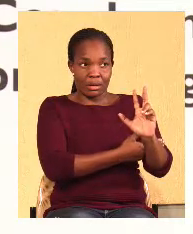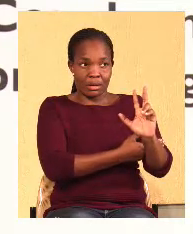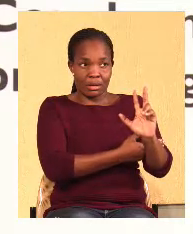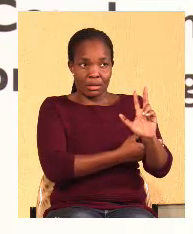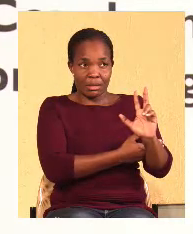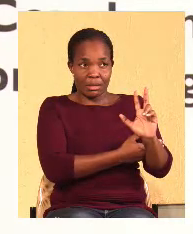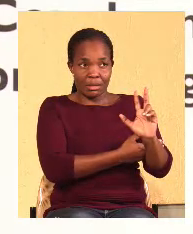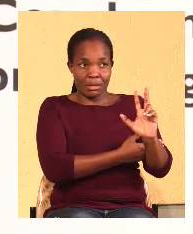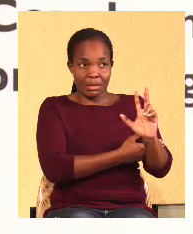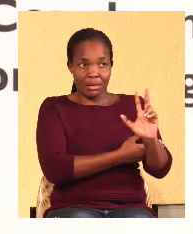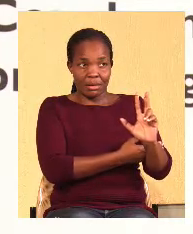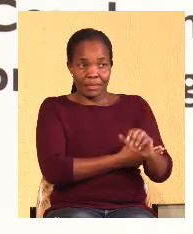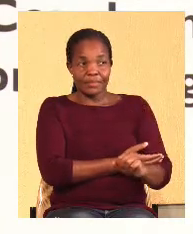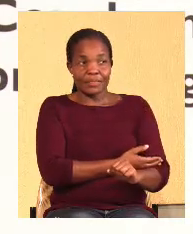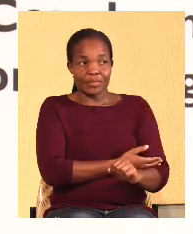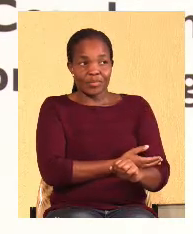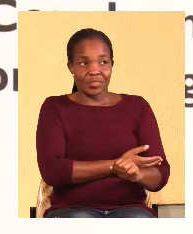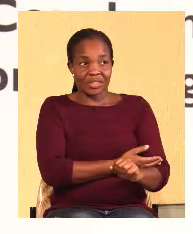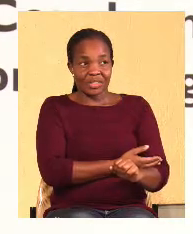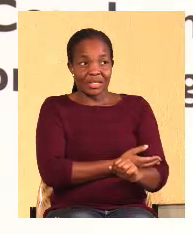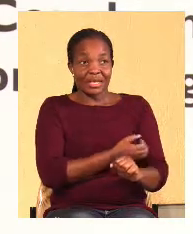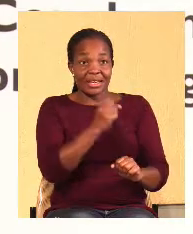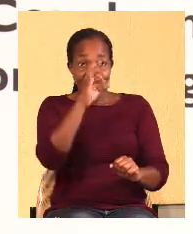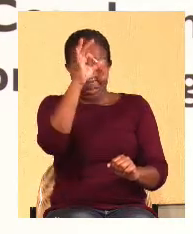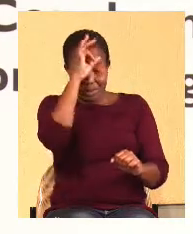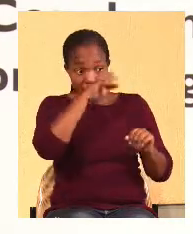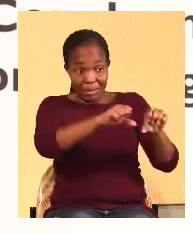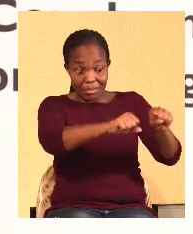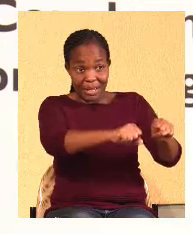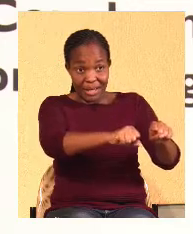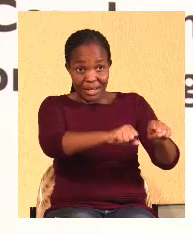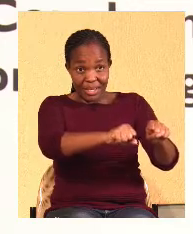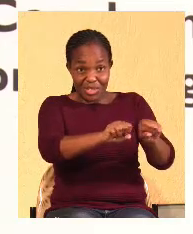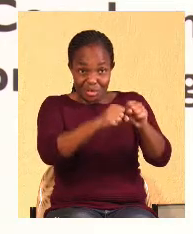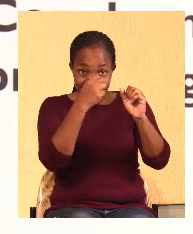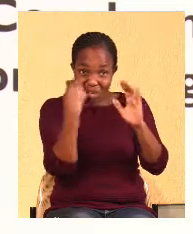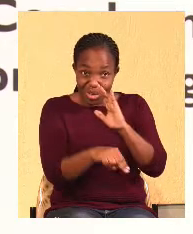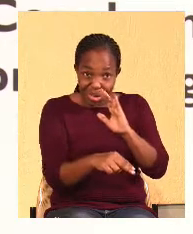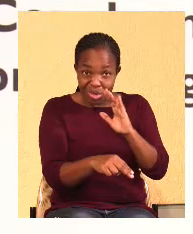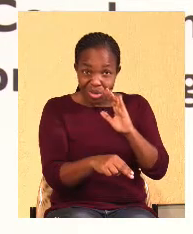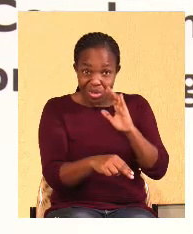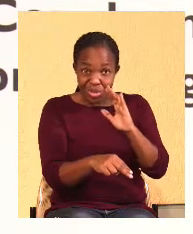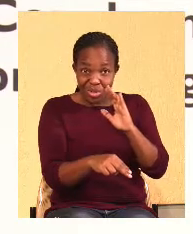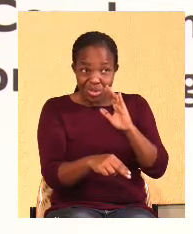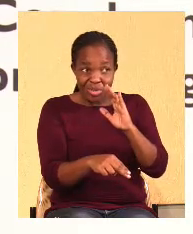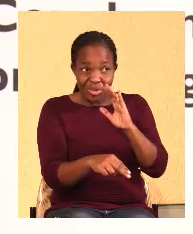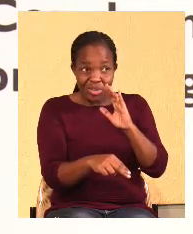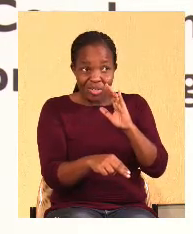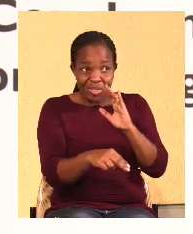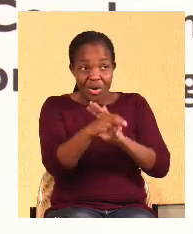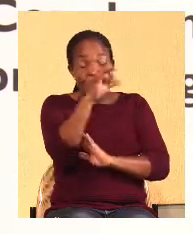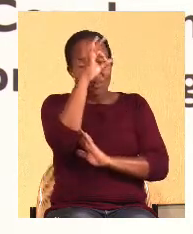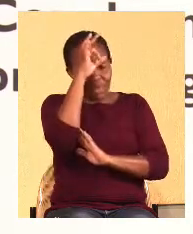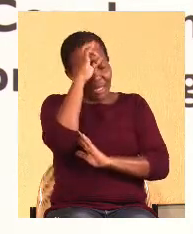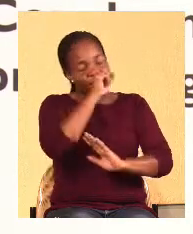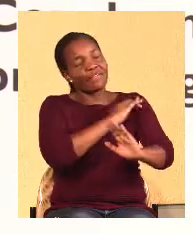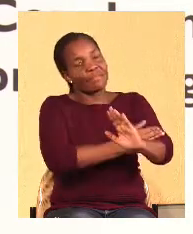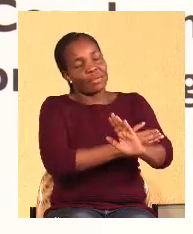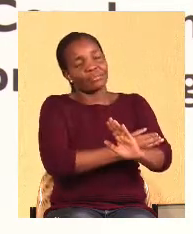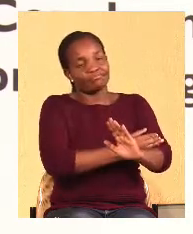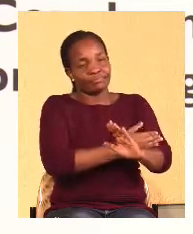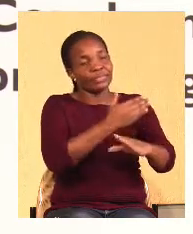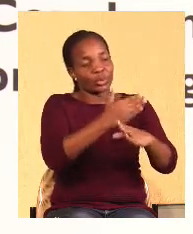to if you're found to find you to be in violation or to about to commit an offense. So I think we just